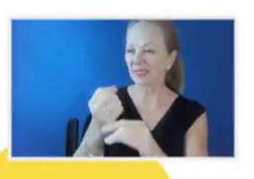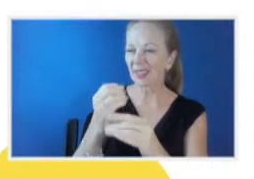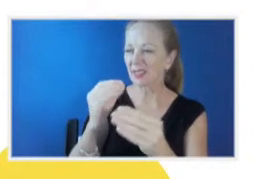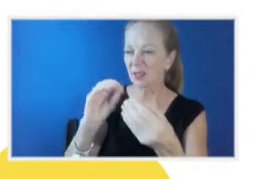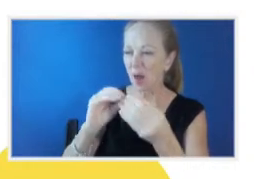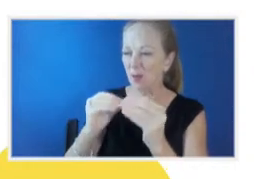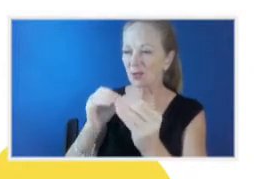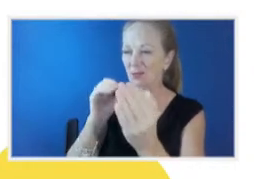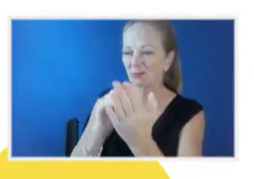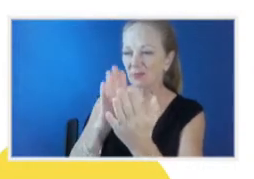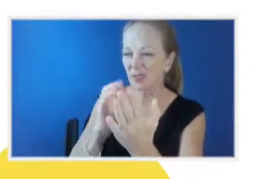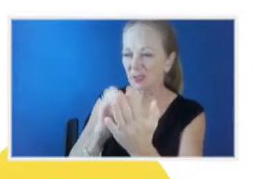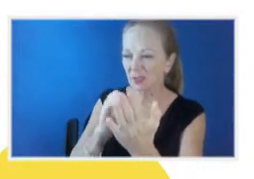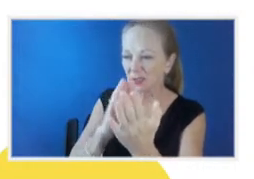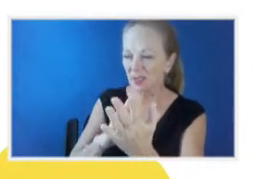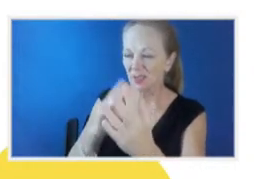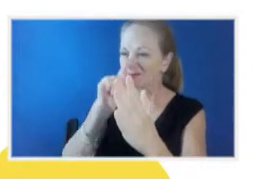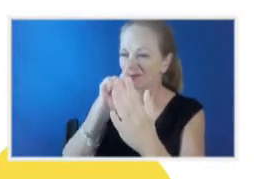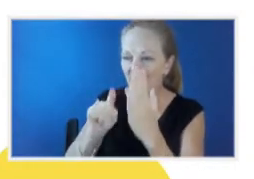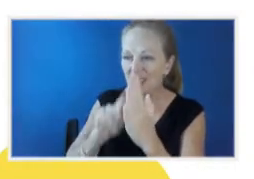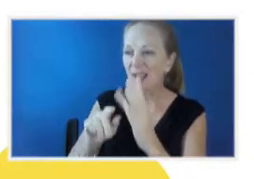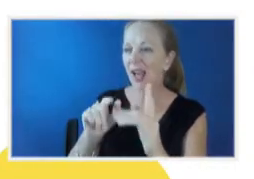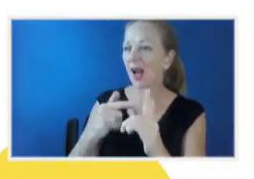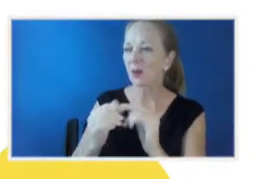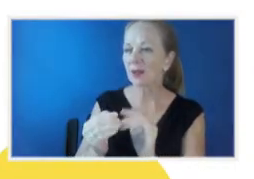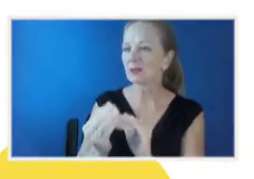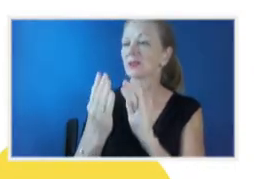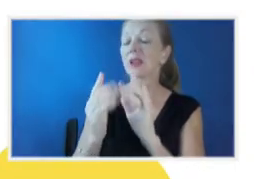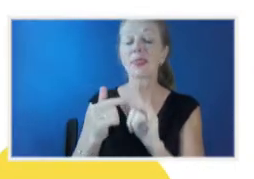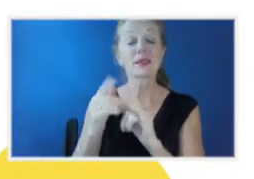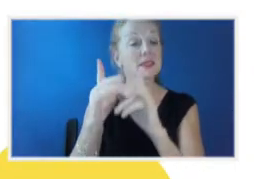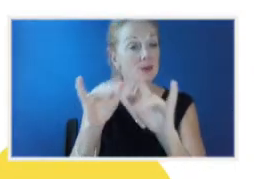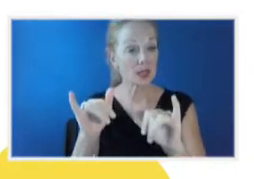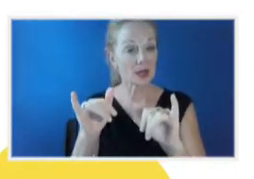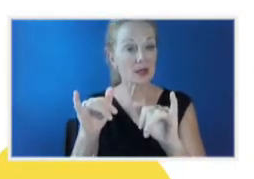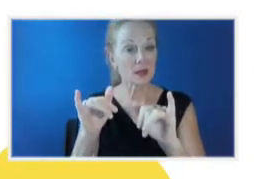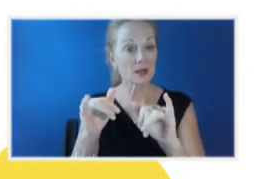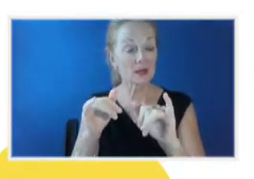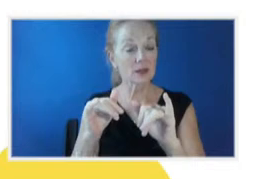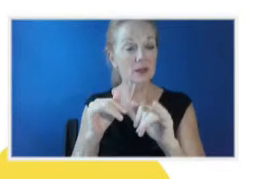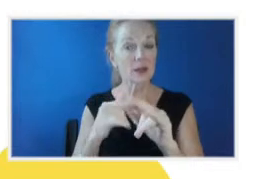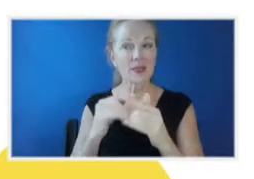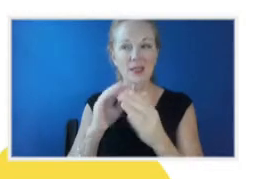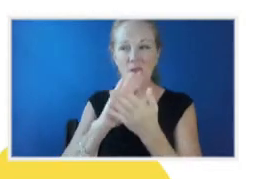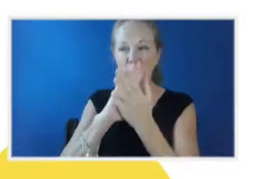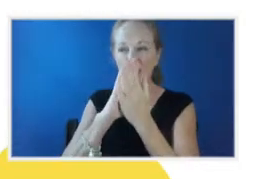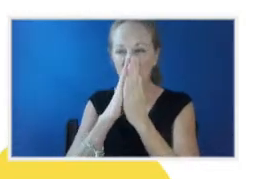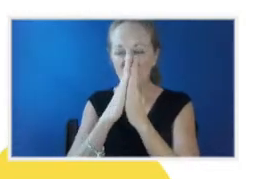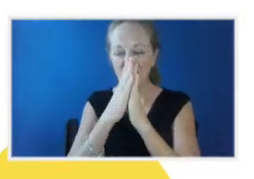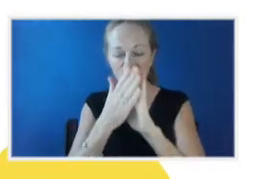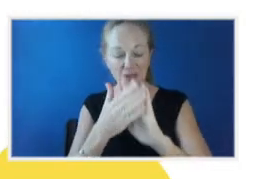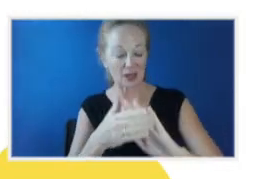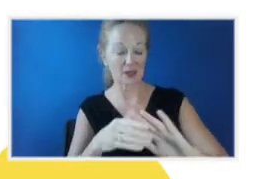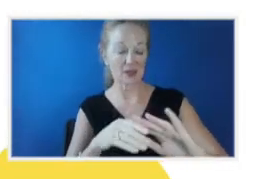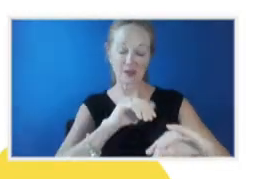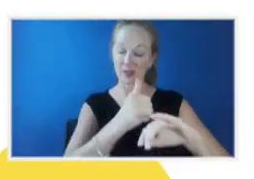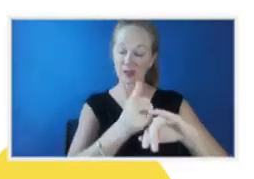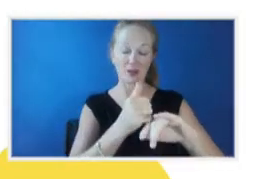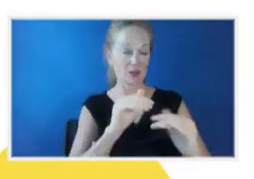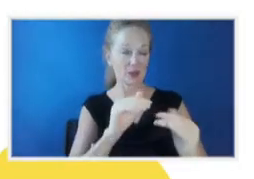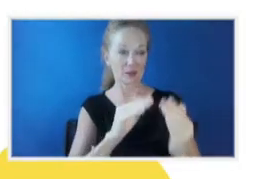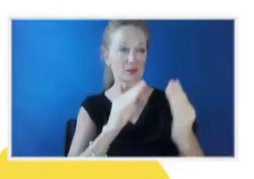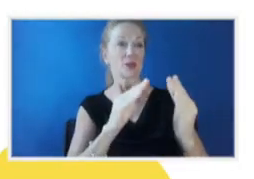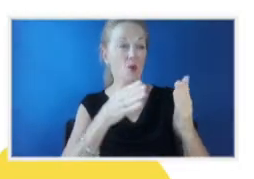this. And during that same period of time, this morphed into this framework to address violence. It